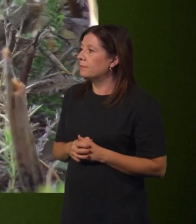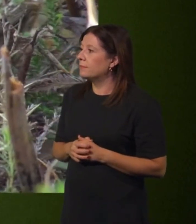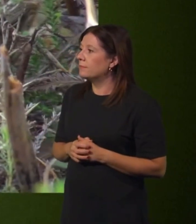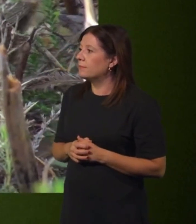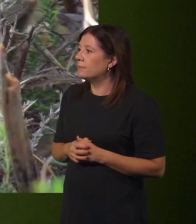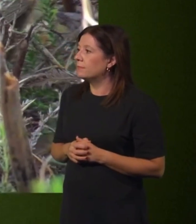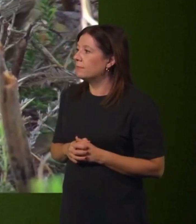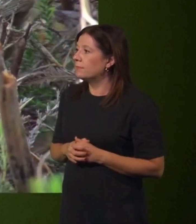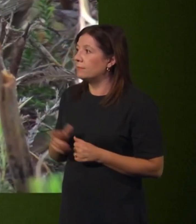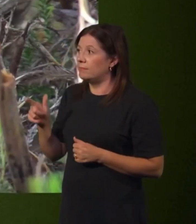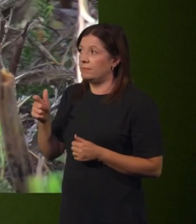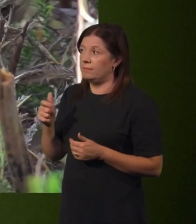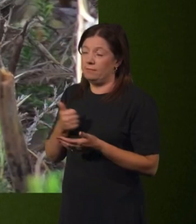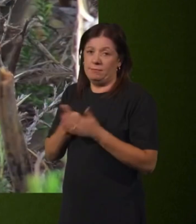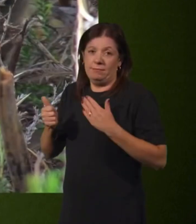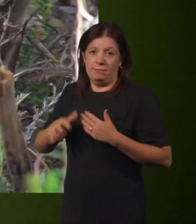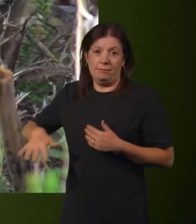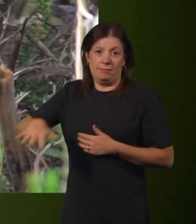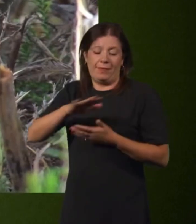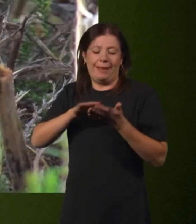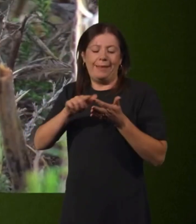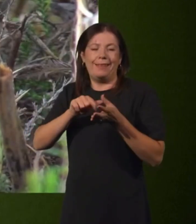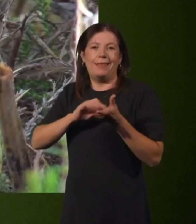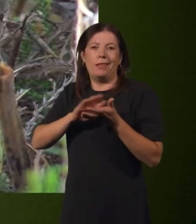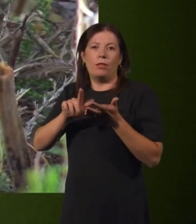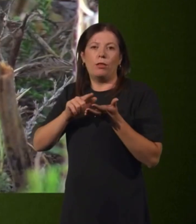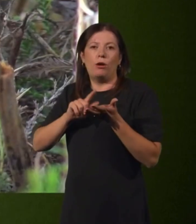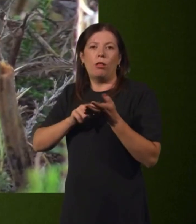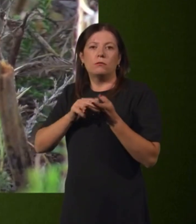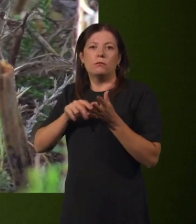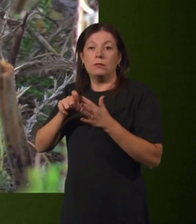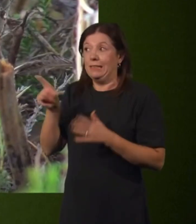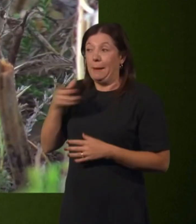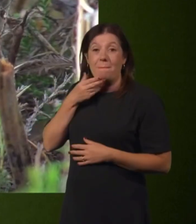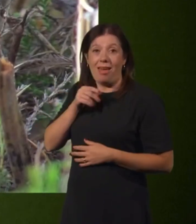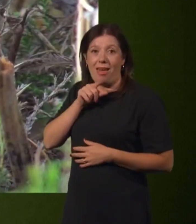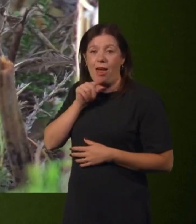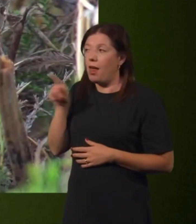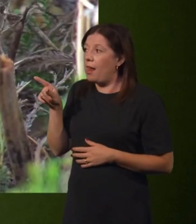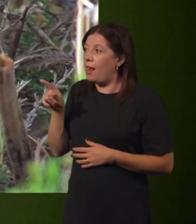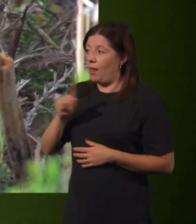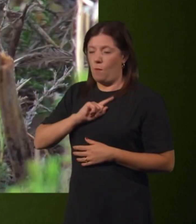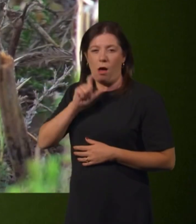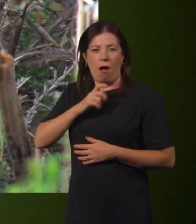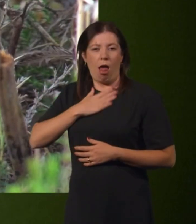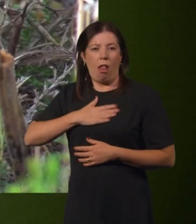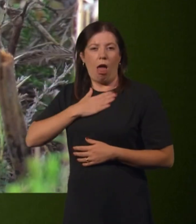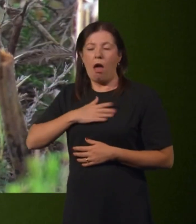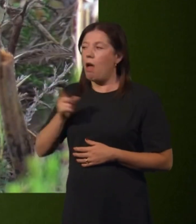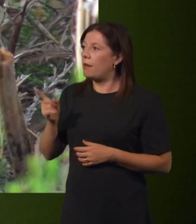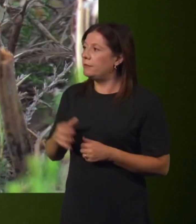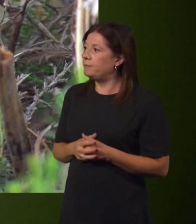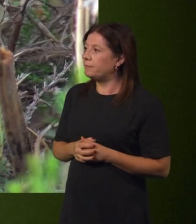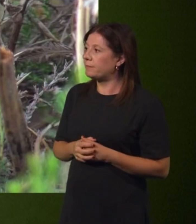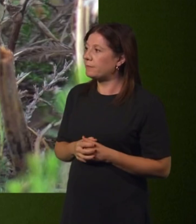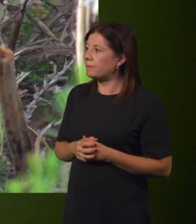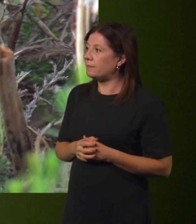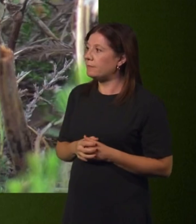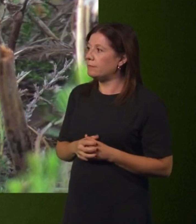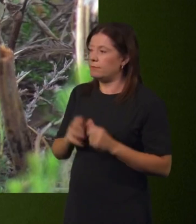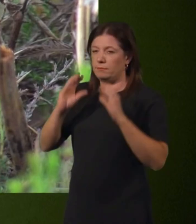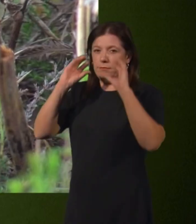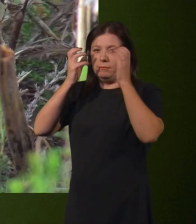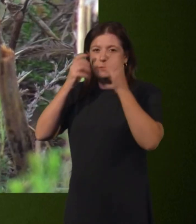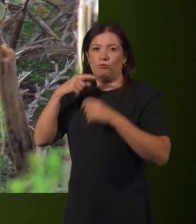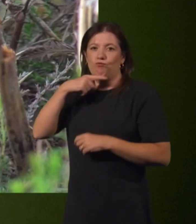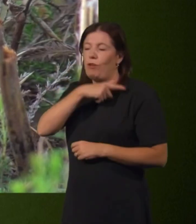our Heathland specialists. And that's the male. You can see that russety chest, the red eye ring on the bird